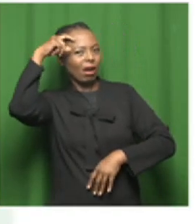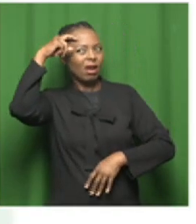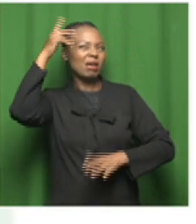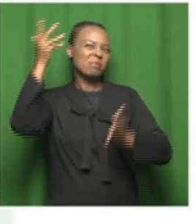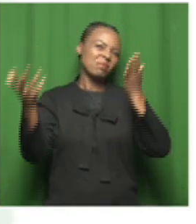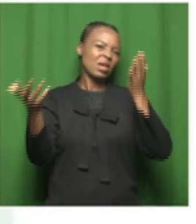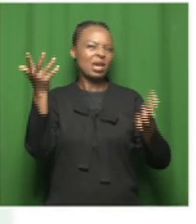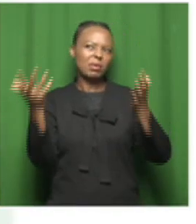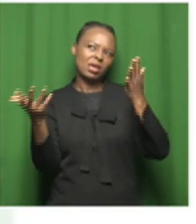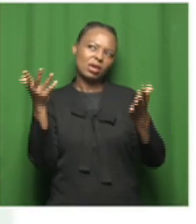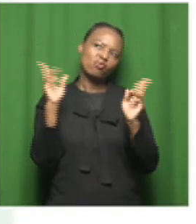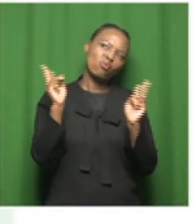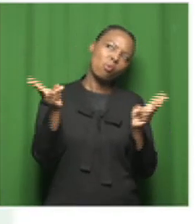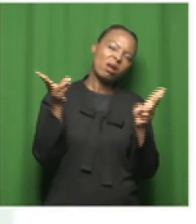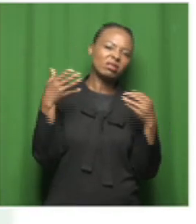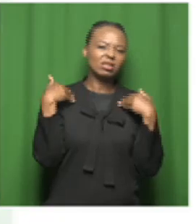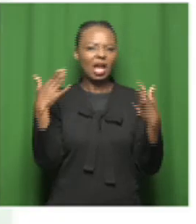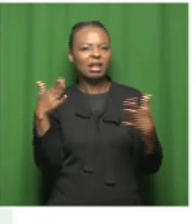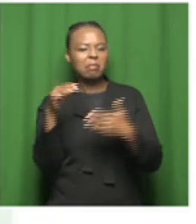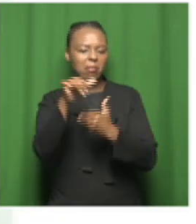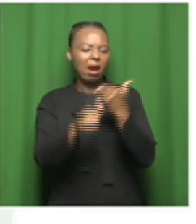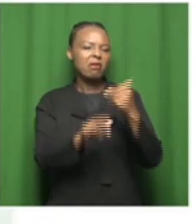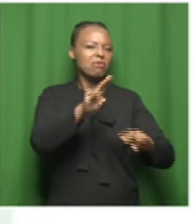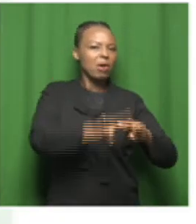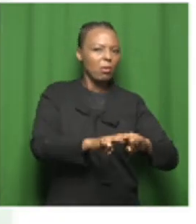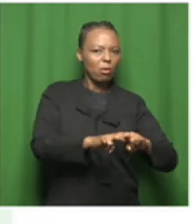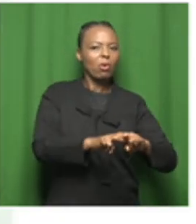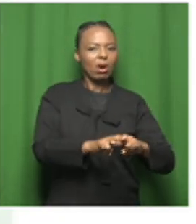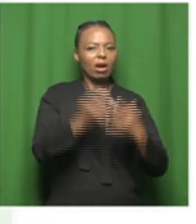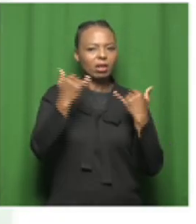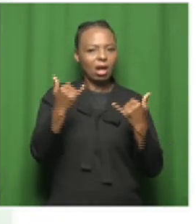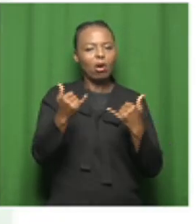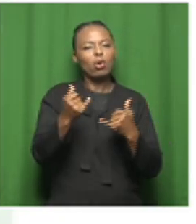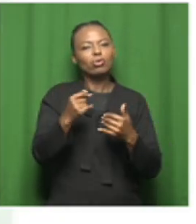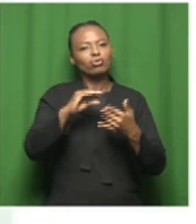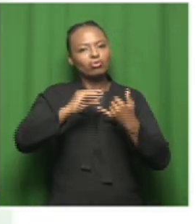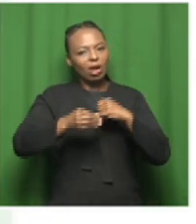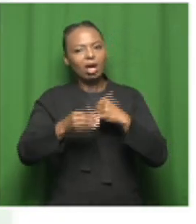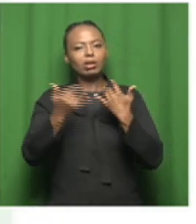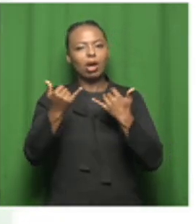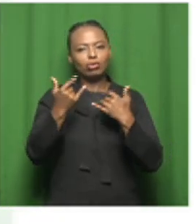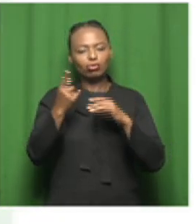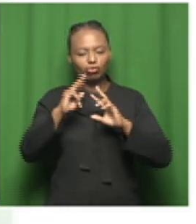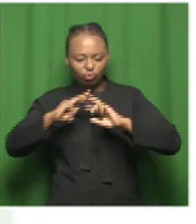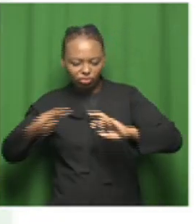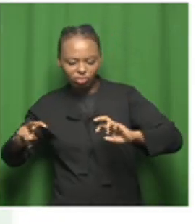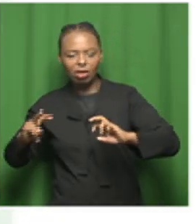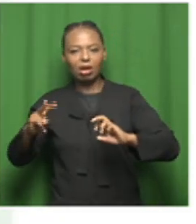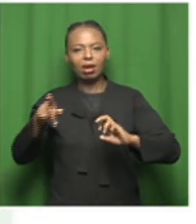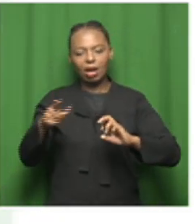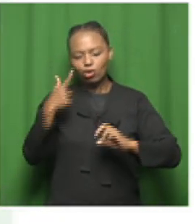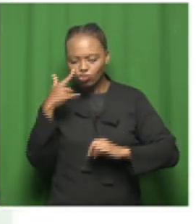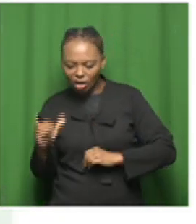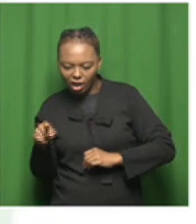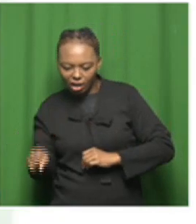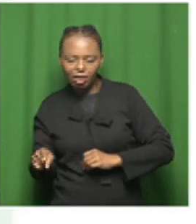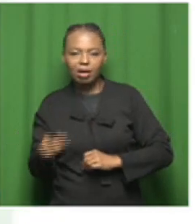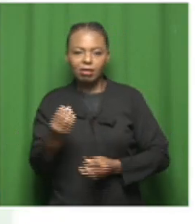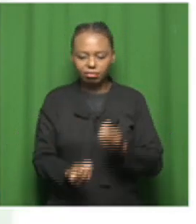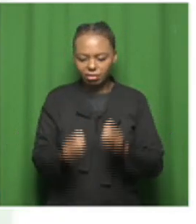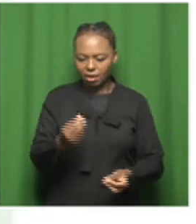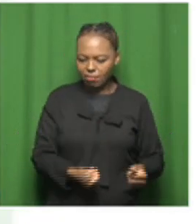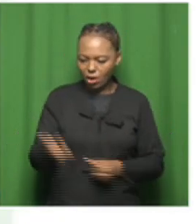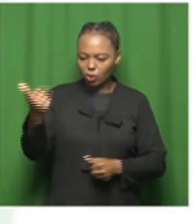February, we start our RSV wave, and that's normally associated with children going back to school. And